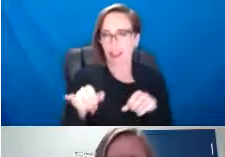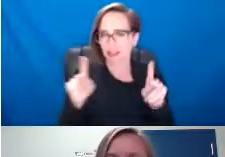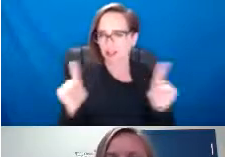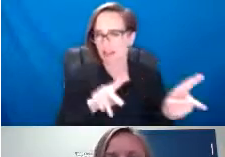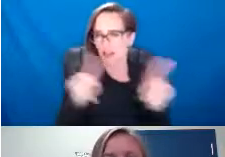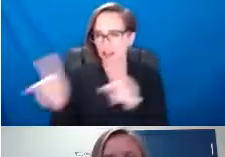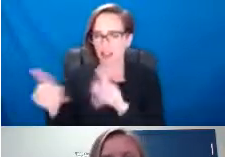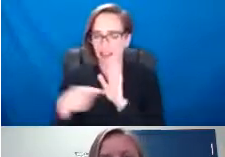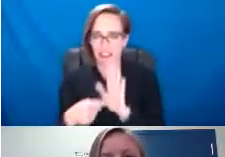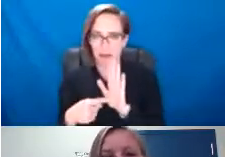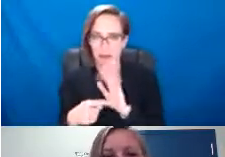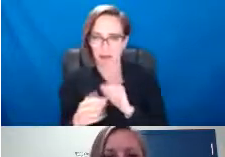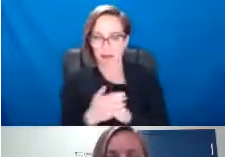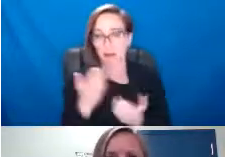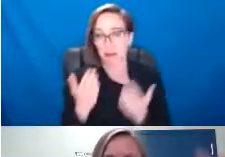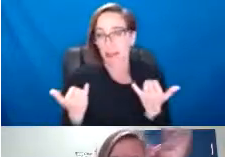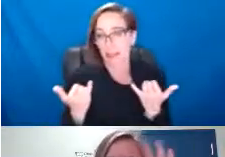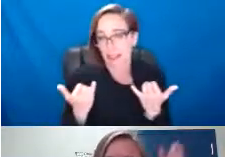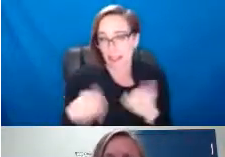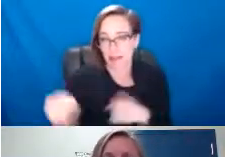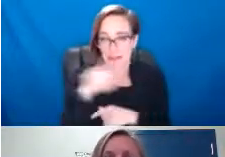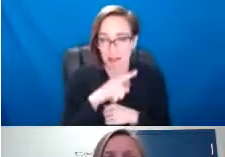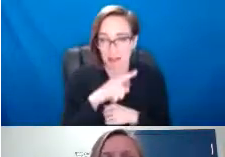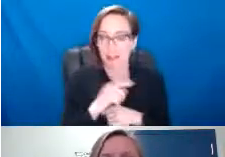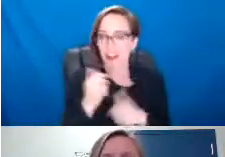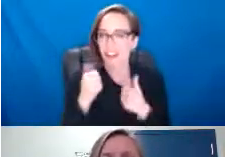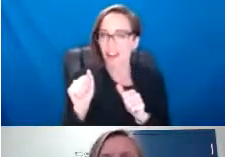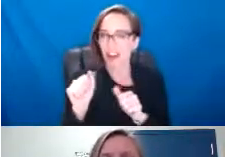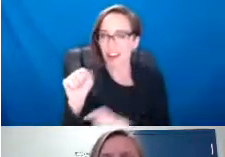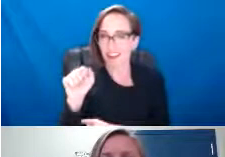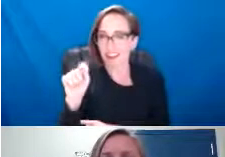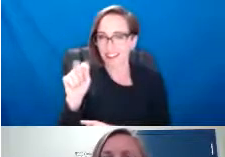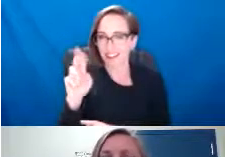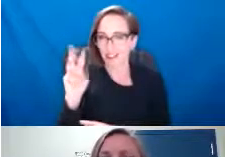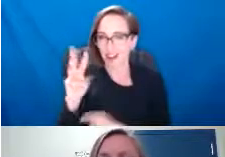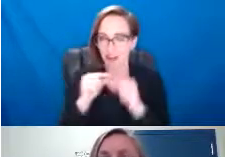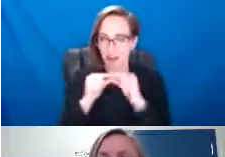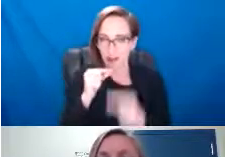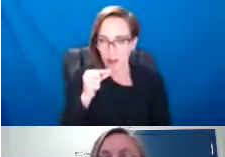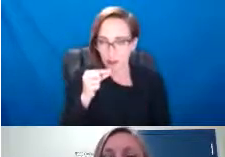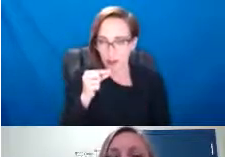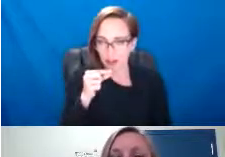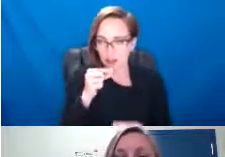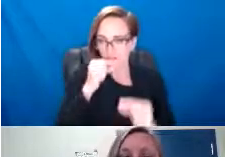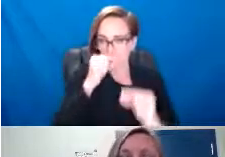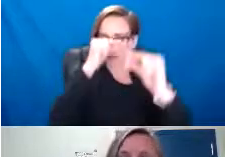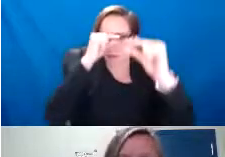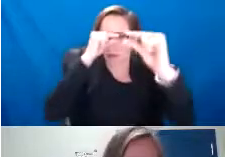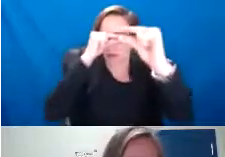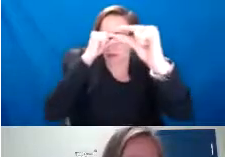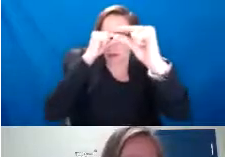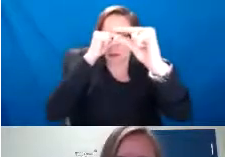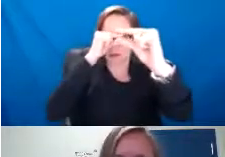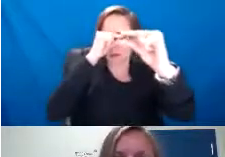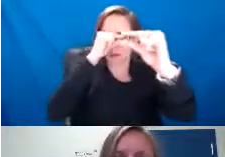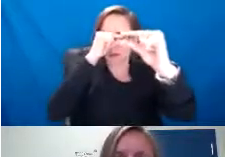idea. And today, maybe when you have time, take the straw, look through it, and just that'll give you some idea of what retinitis